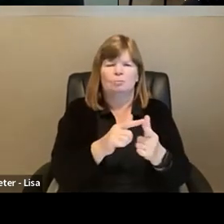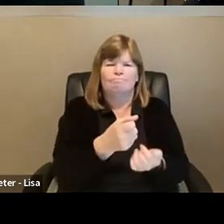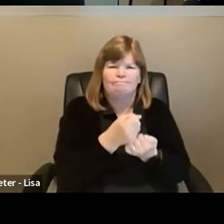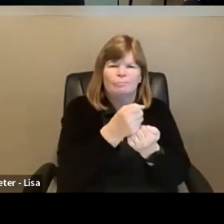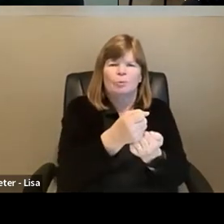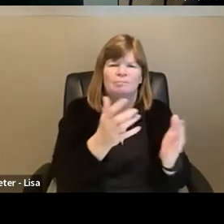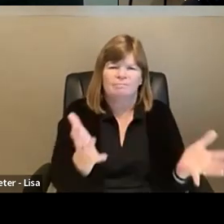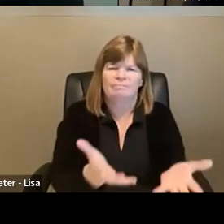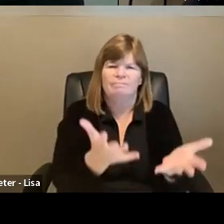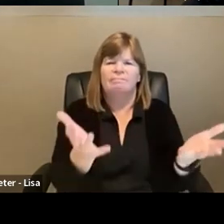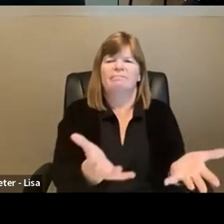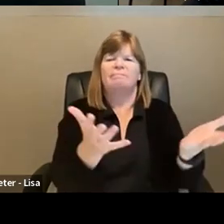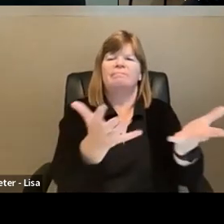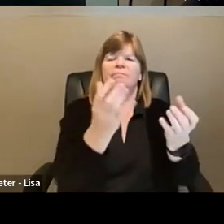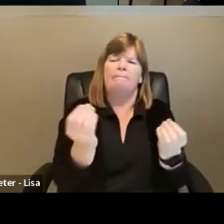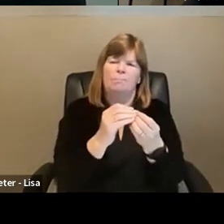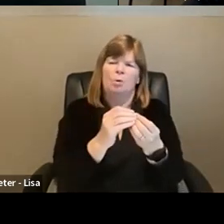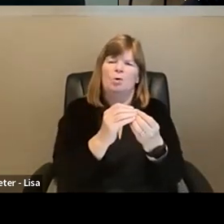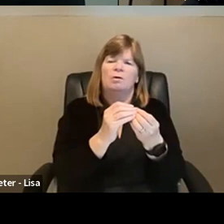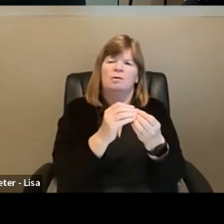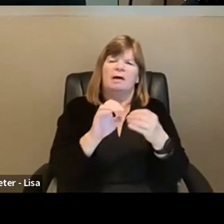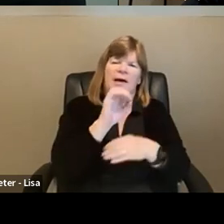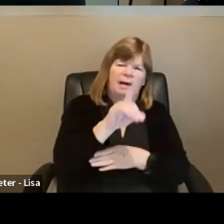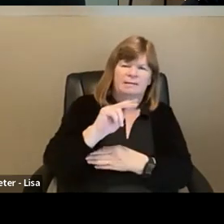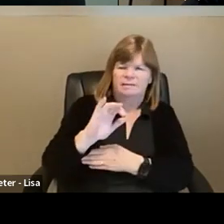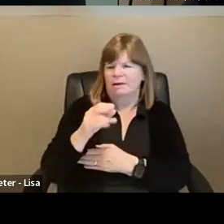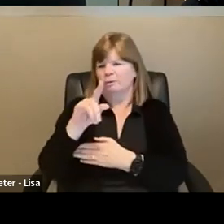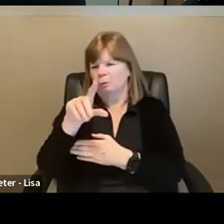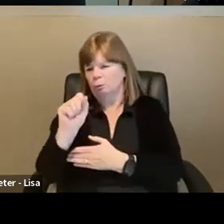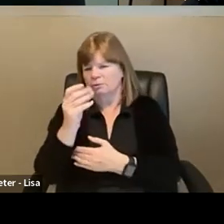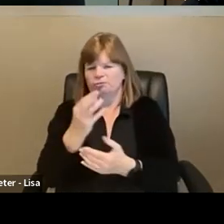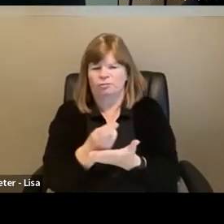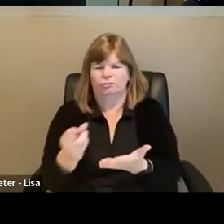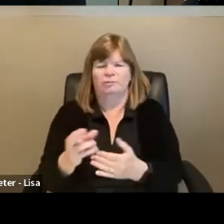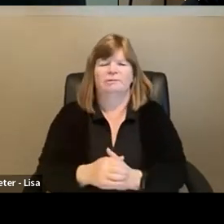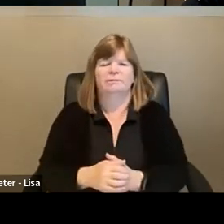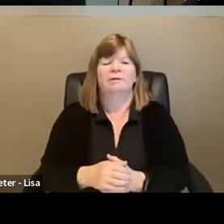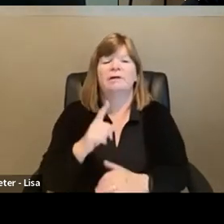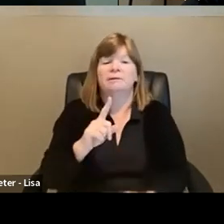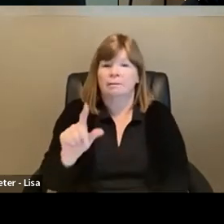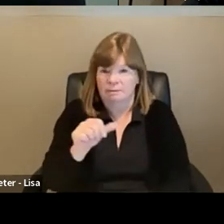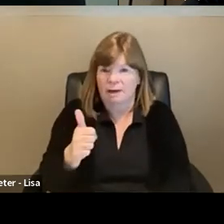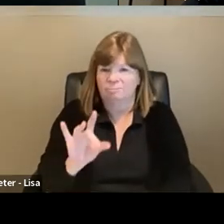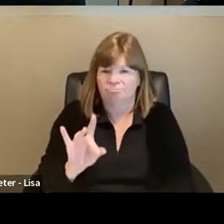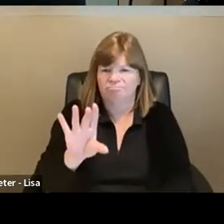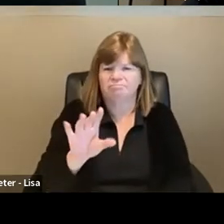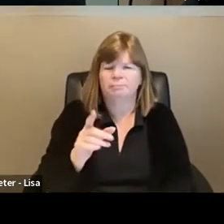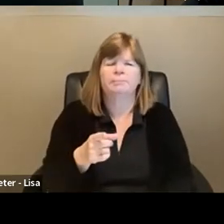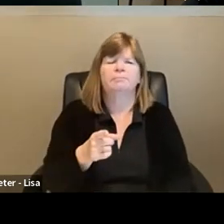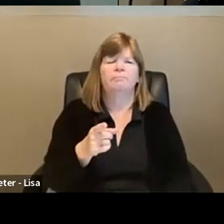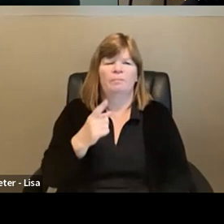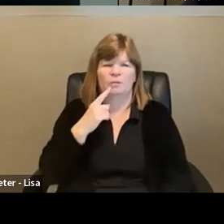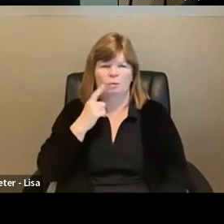these additional EdTech tools and resources. In one other place that we're making